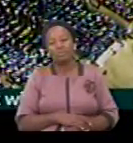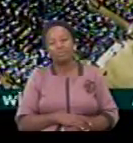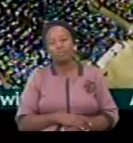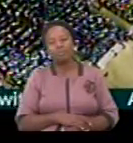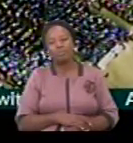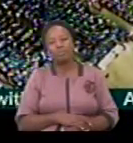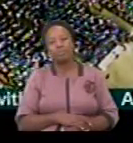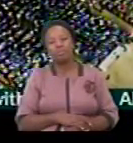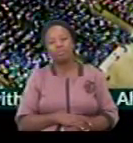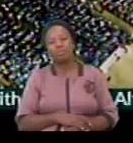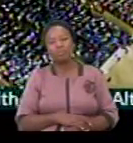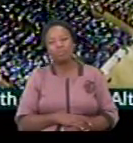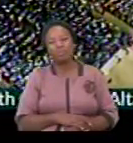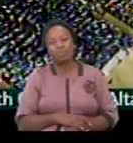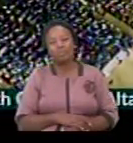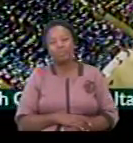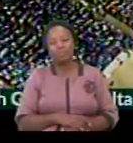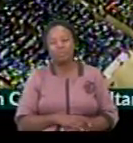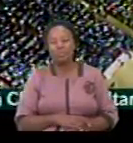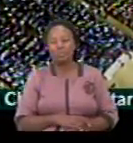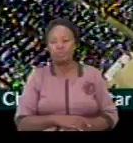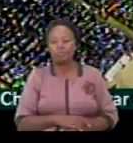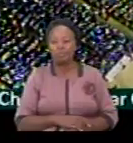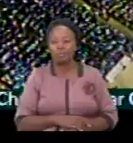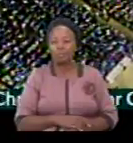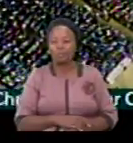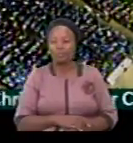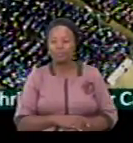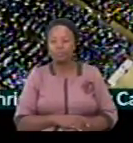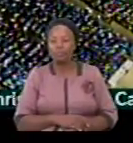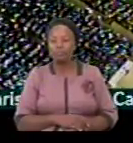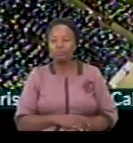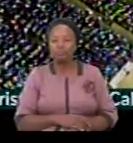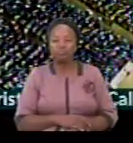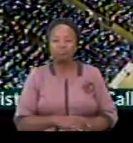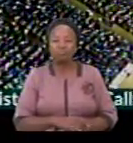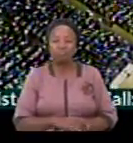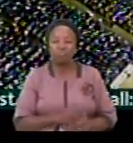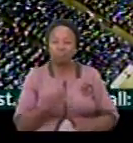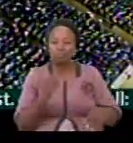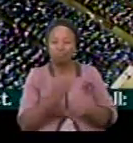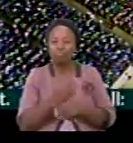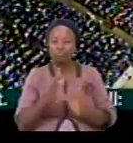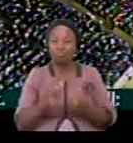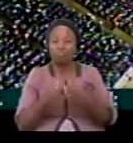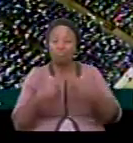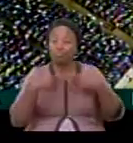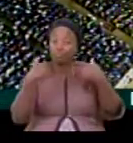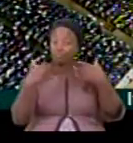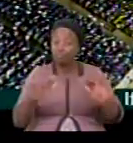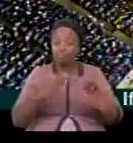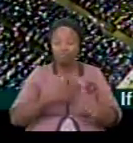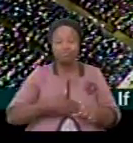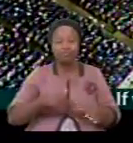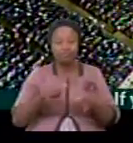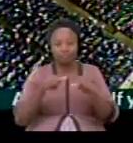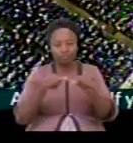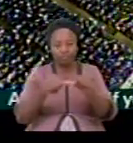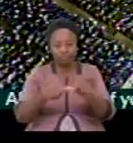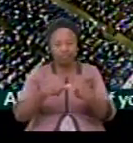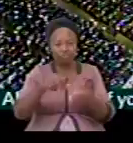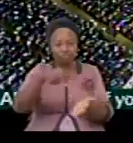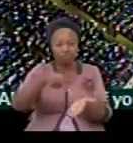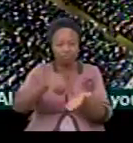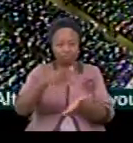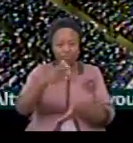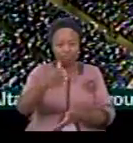counselors who have finished you please remain with thee people so that you can be your father assistance